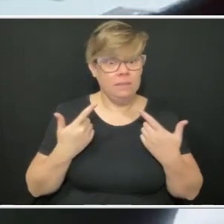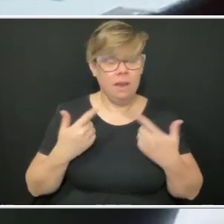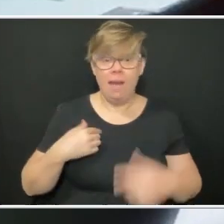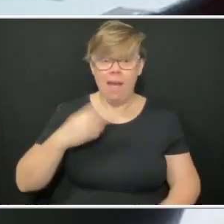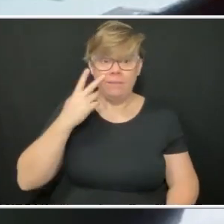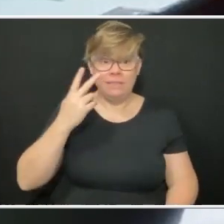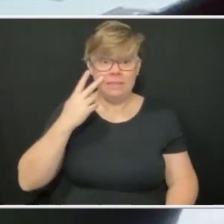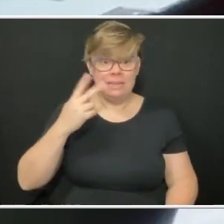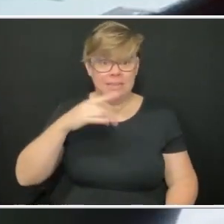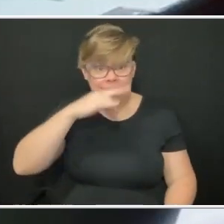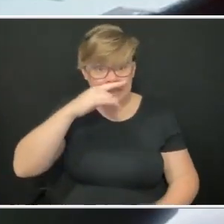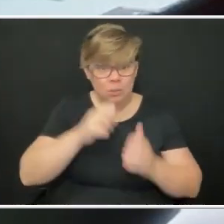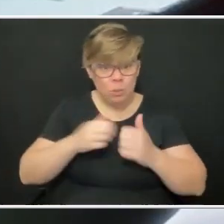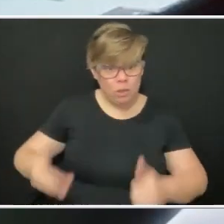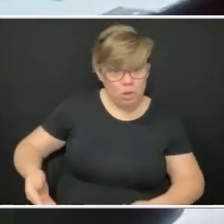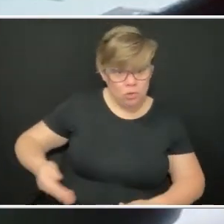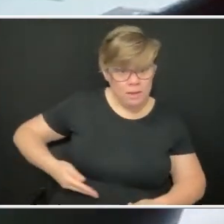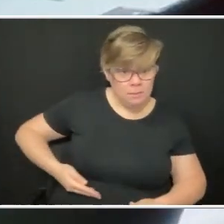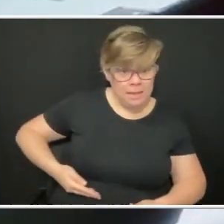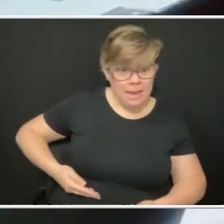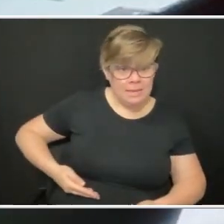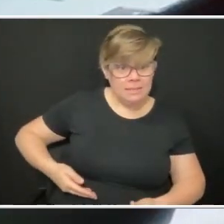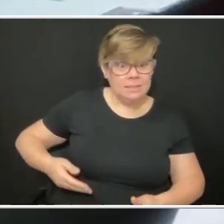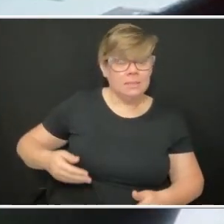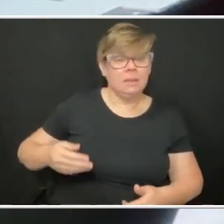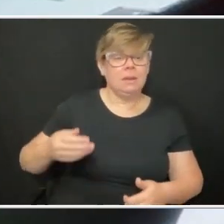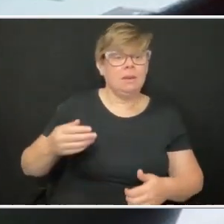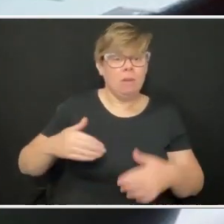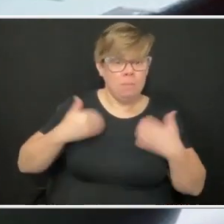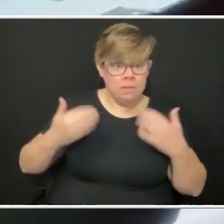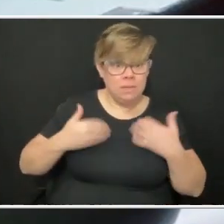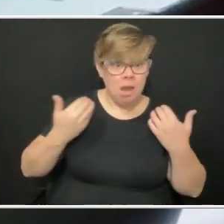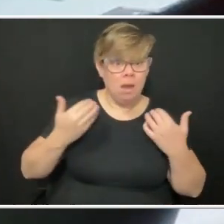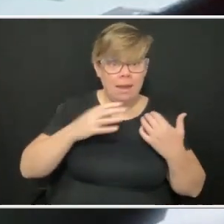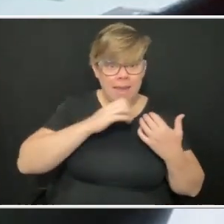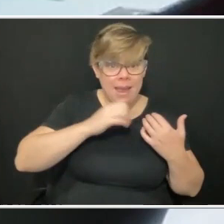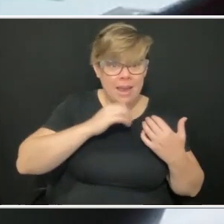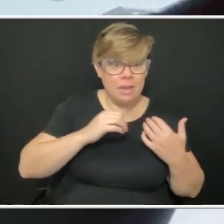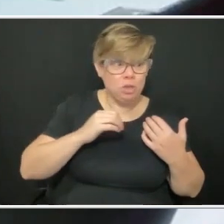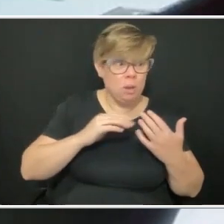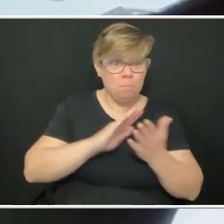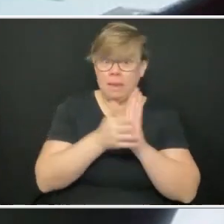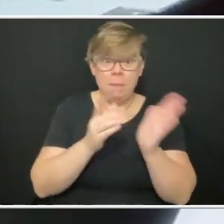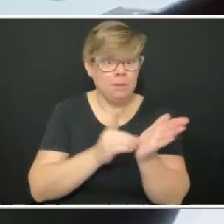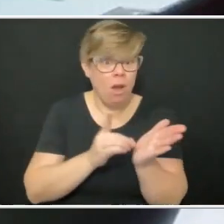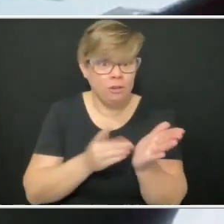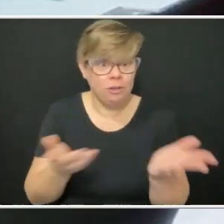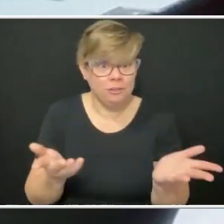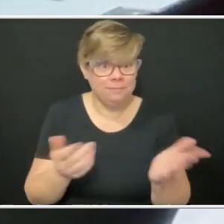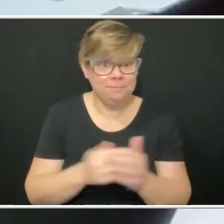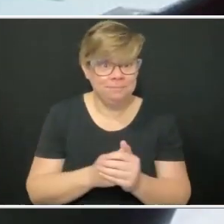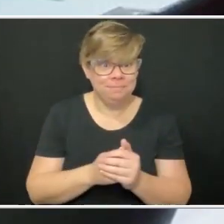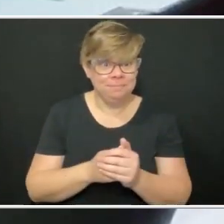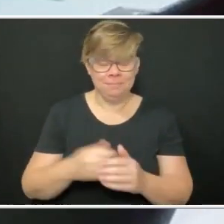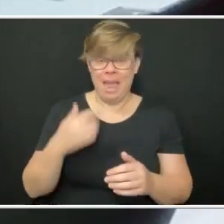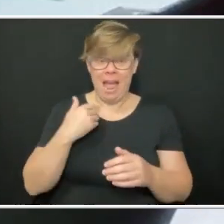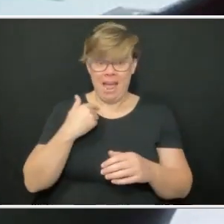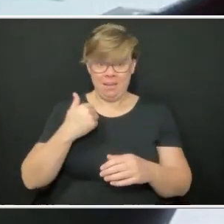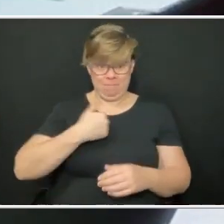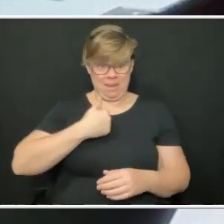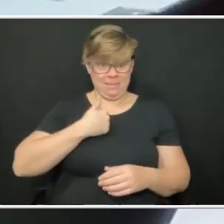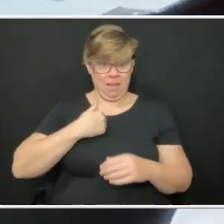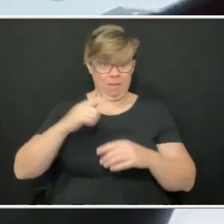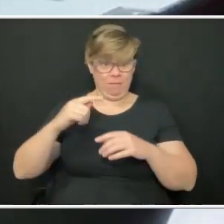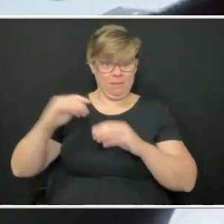transplant kiddos from young age and from teenage years become doctors, and I was trained by a surgeon who had a